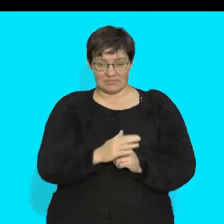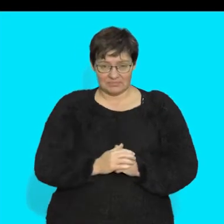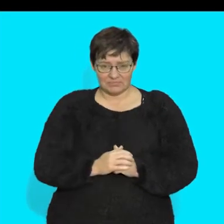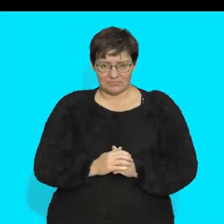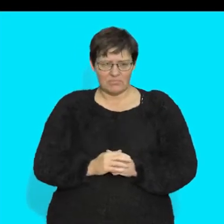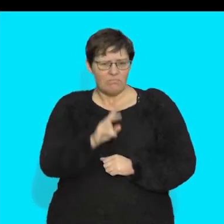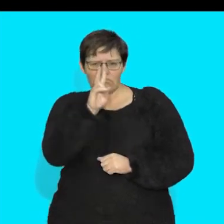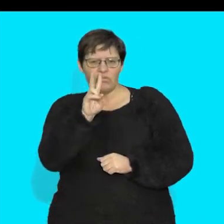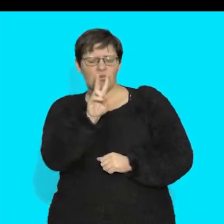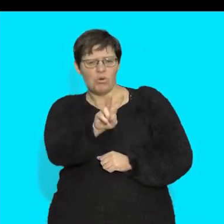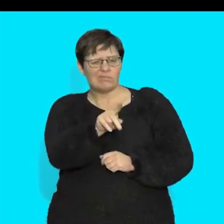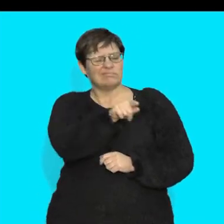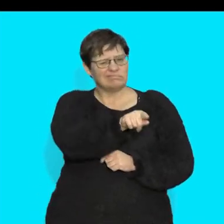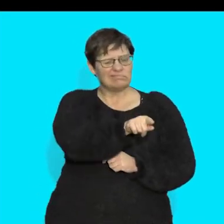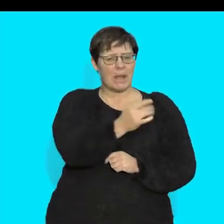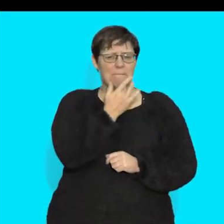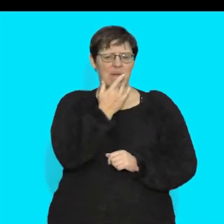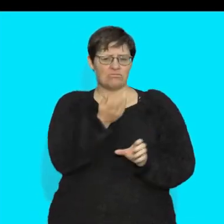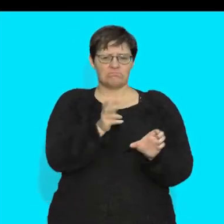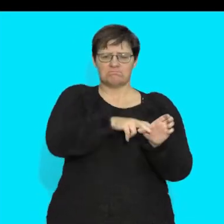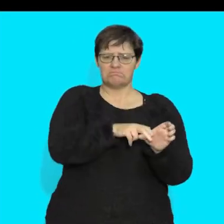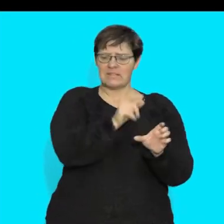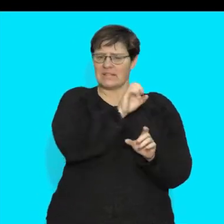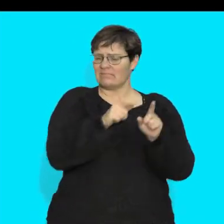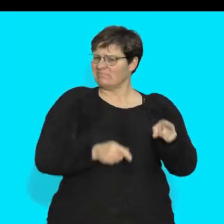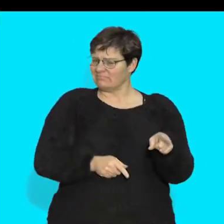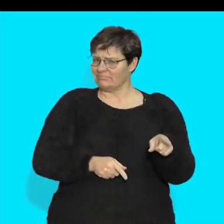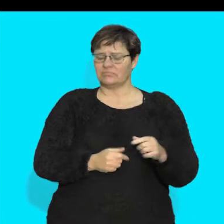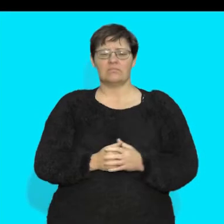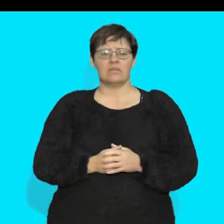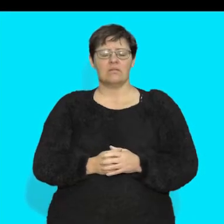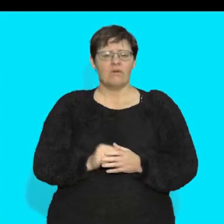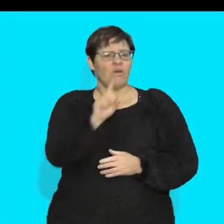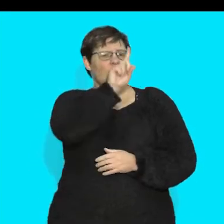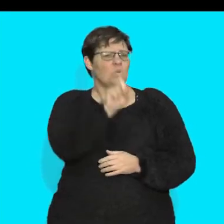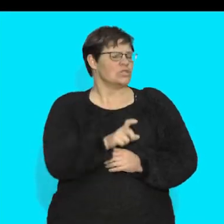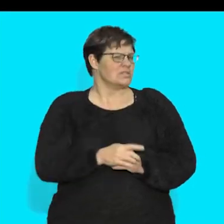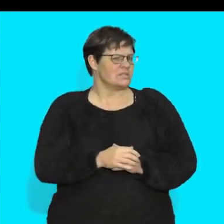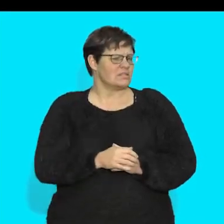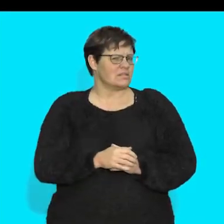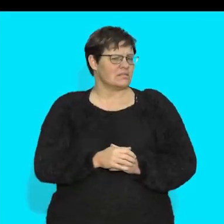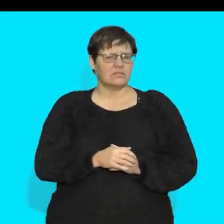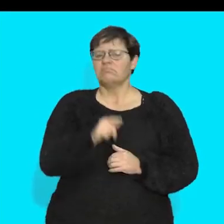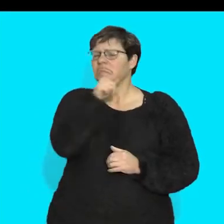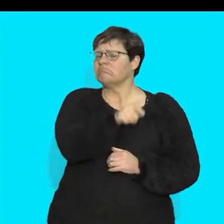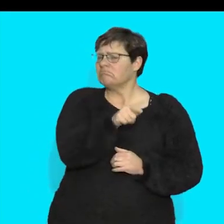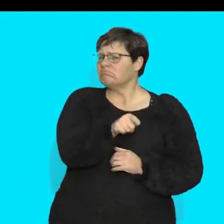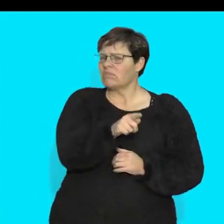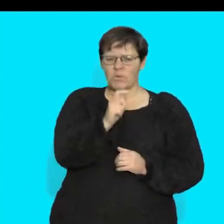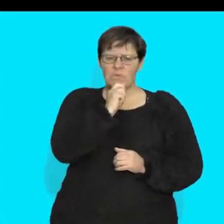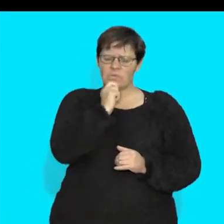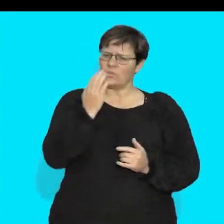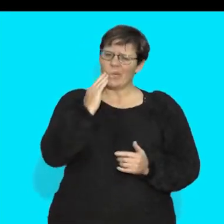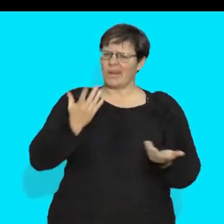look at the electrolytic cell, here's a question for you to think about. When are electrolytic cells